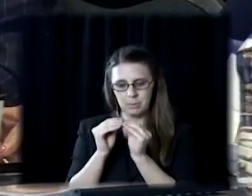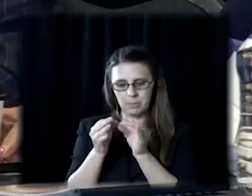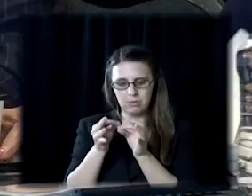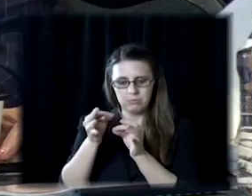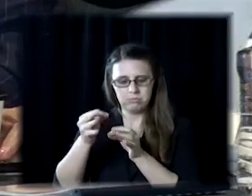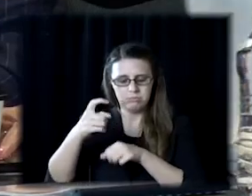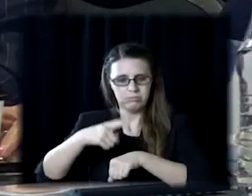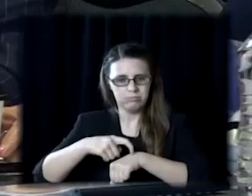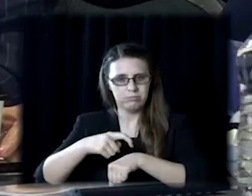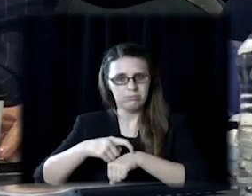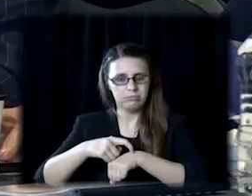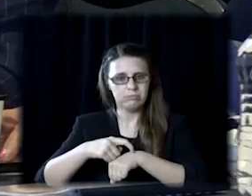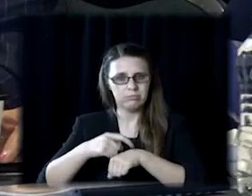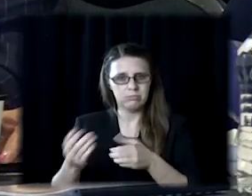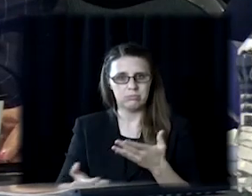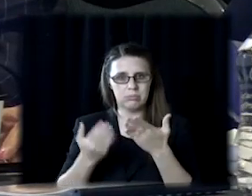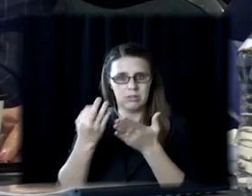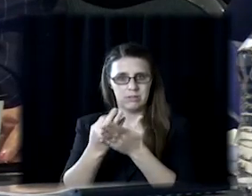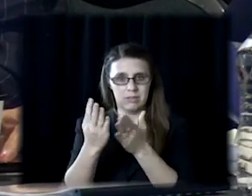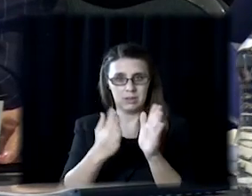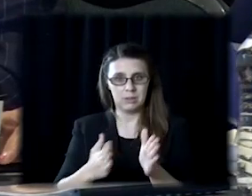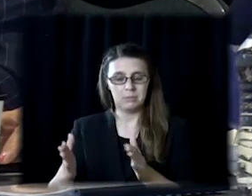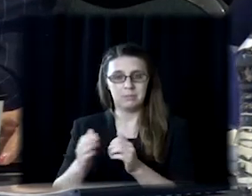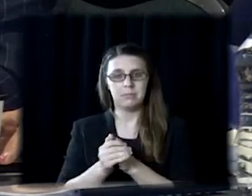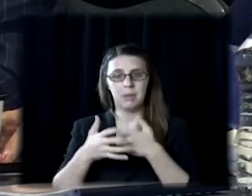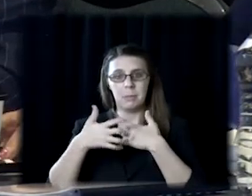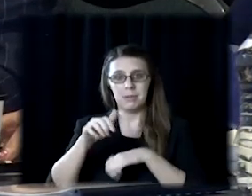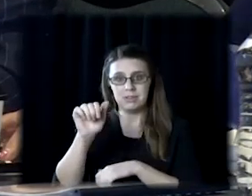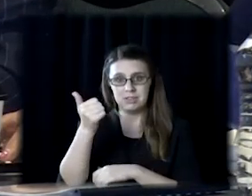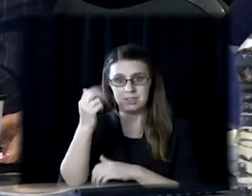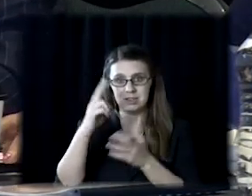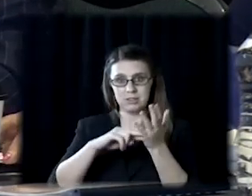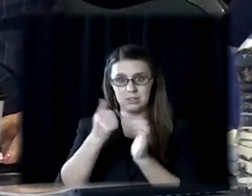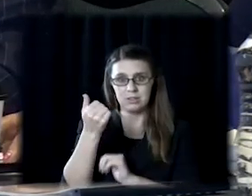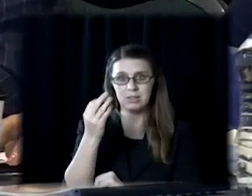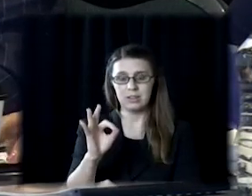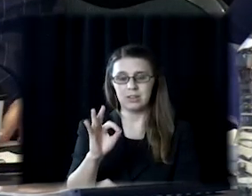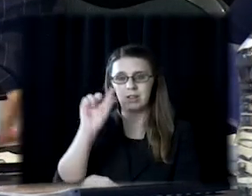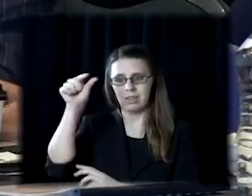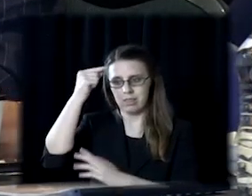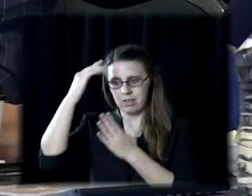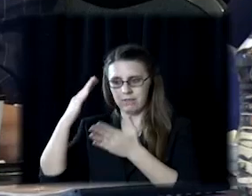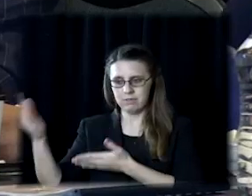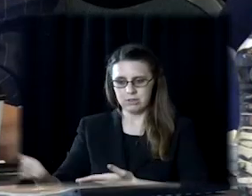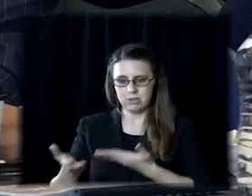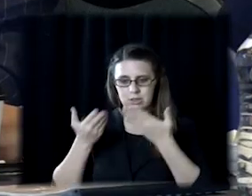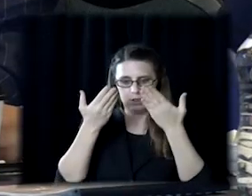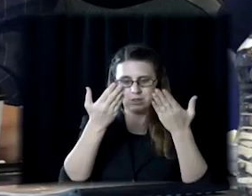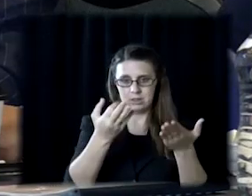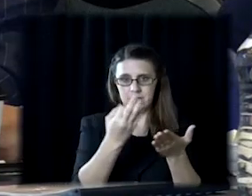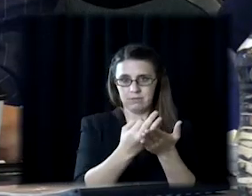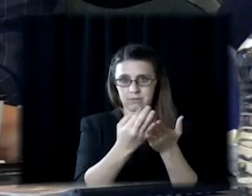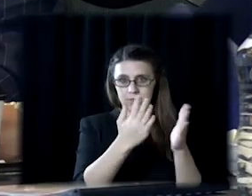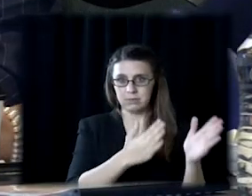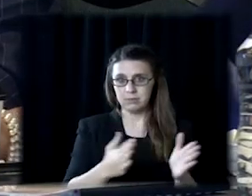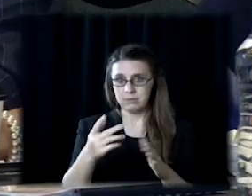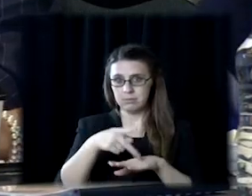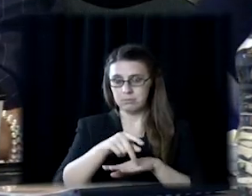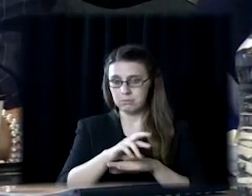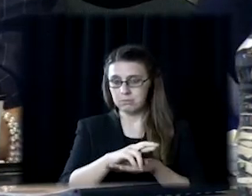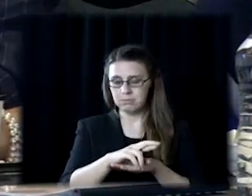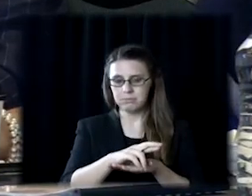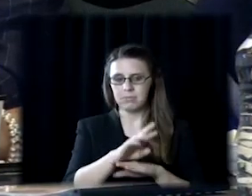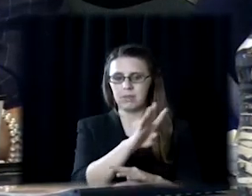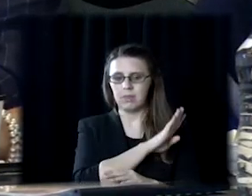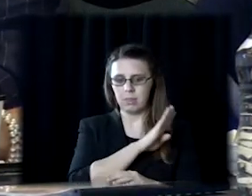plan, and whereas on March 10, 2019, the governor submitted a proposed fiscal plan for the Commonwealth of Puerto Rico to